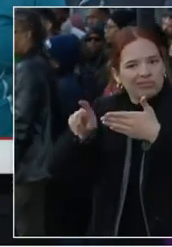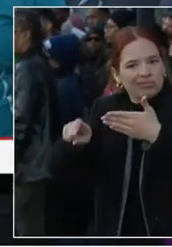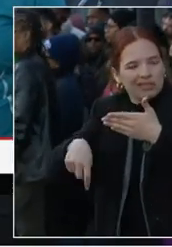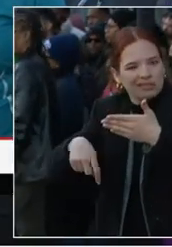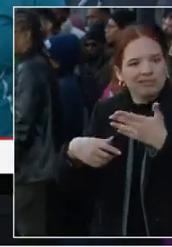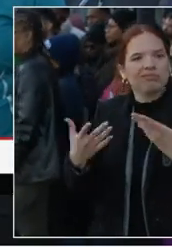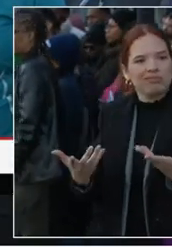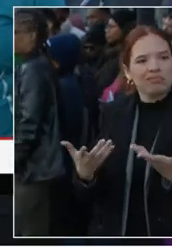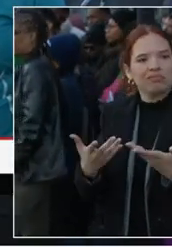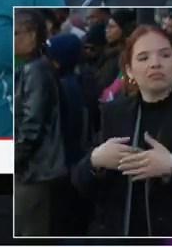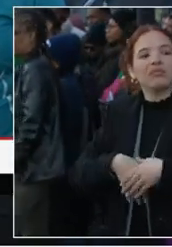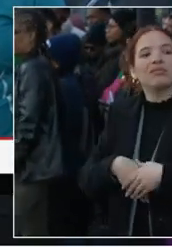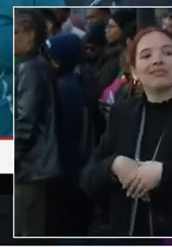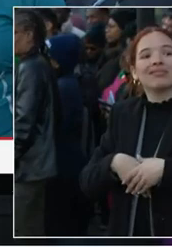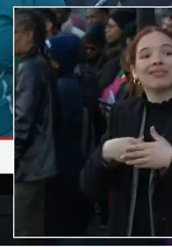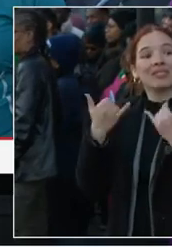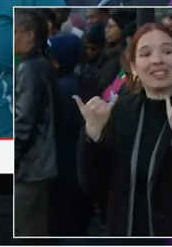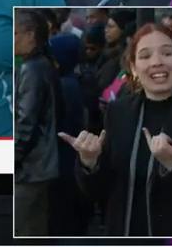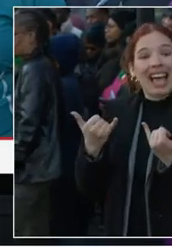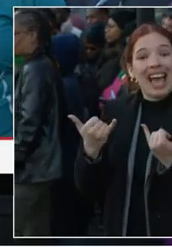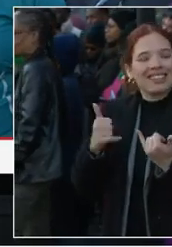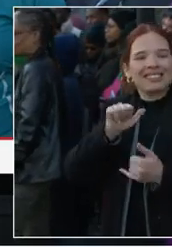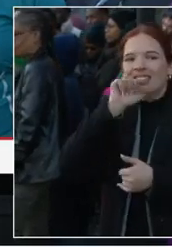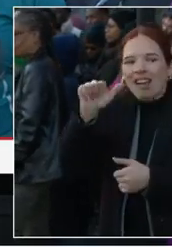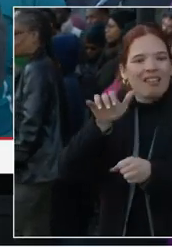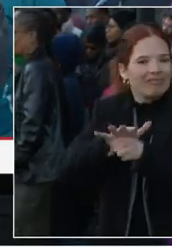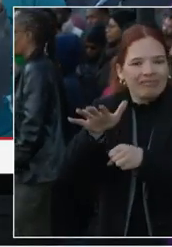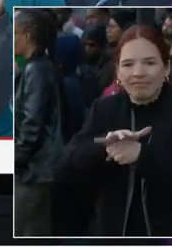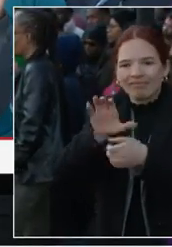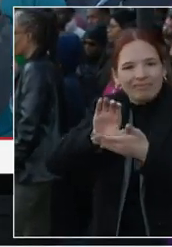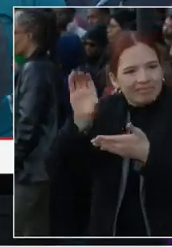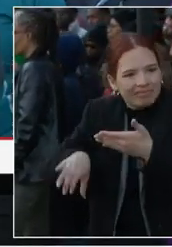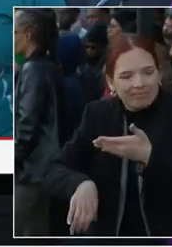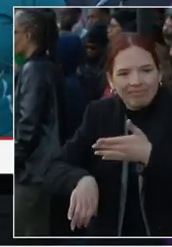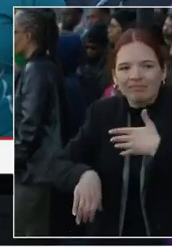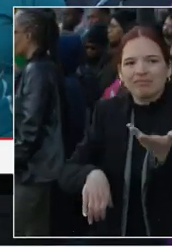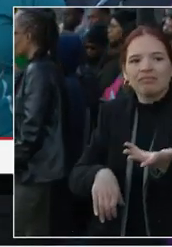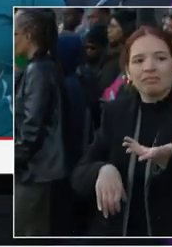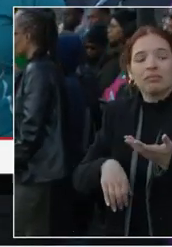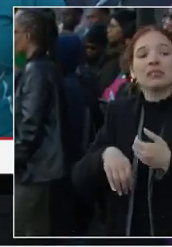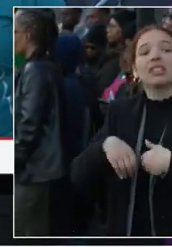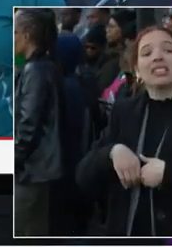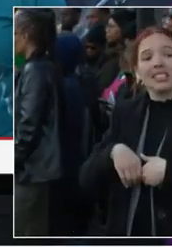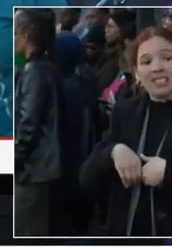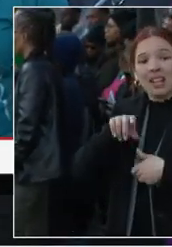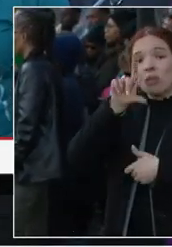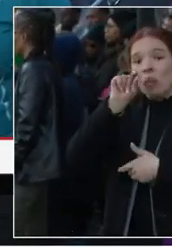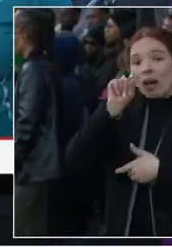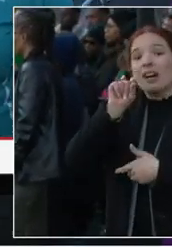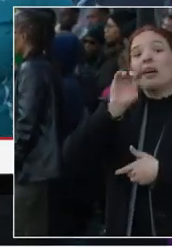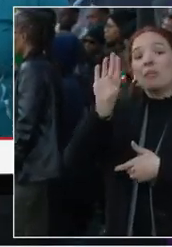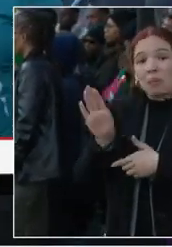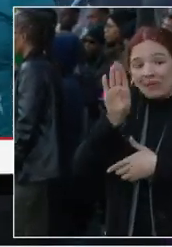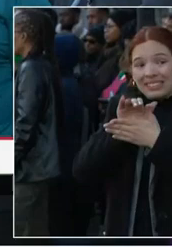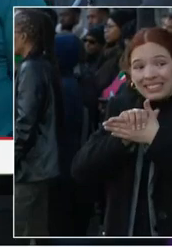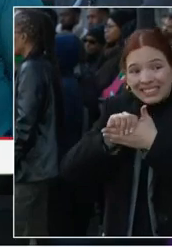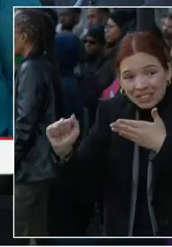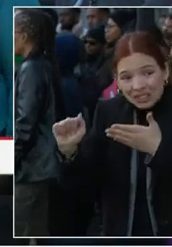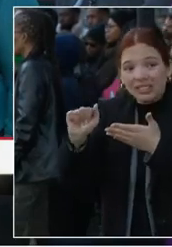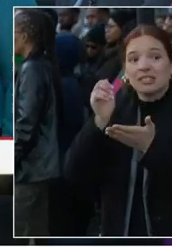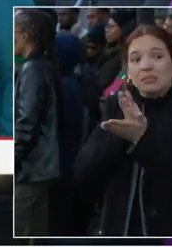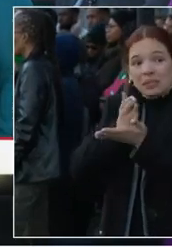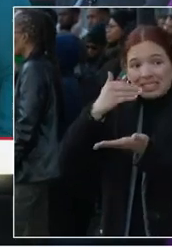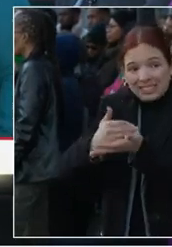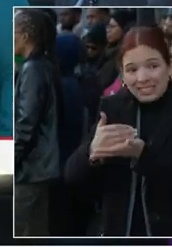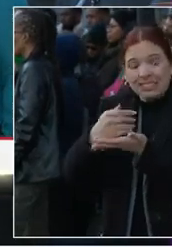in consequences. We have a $20 billion budget for 700,000 people.